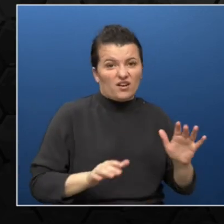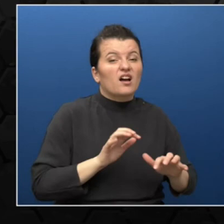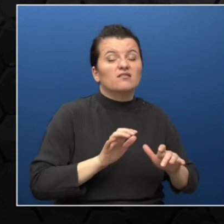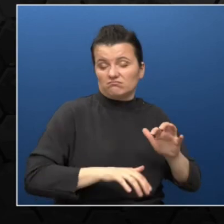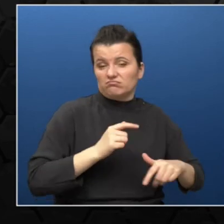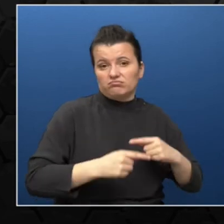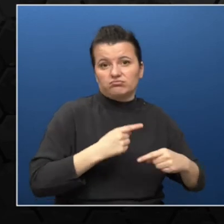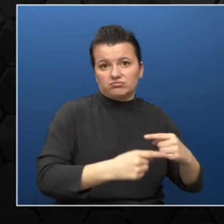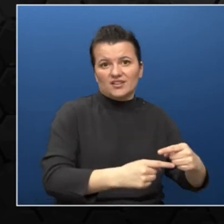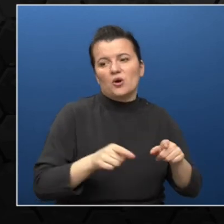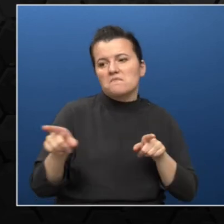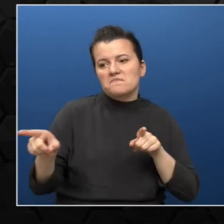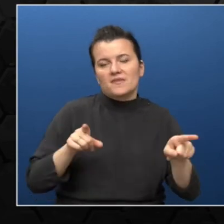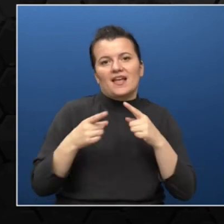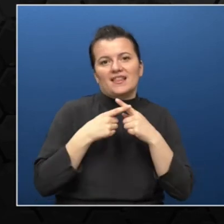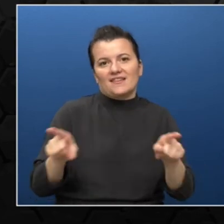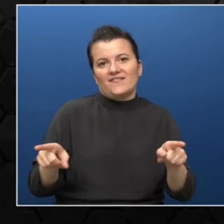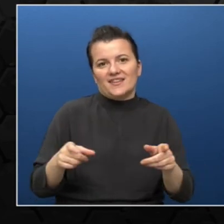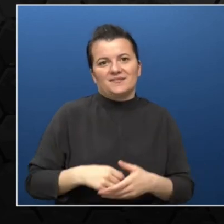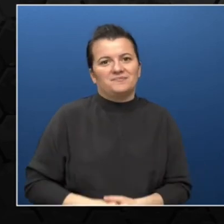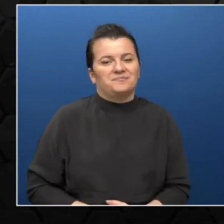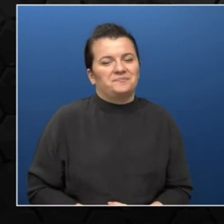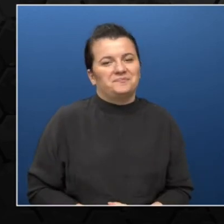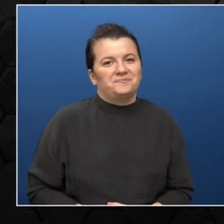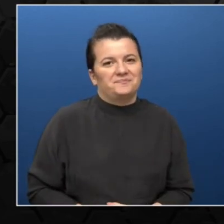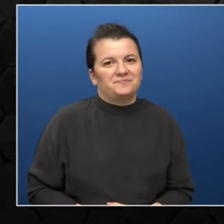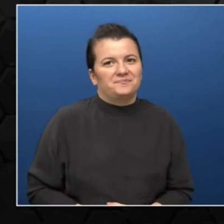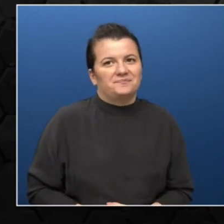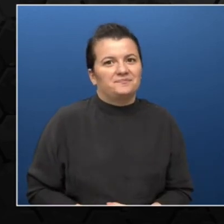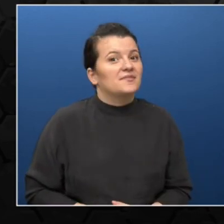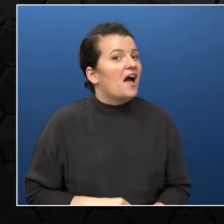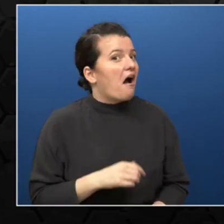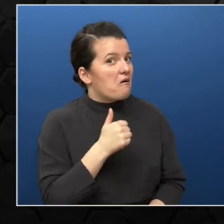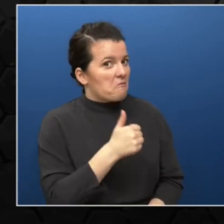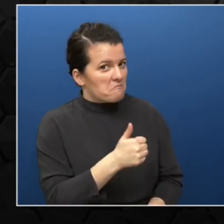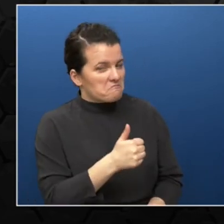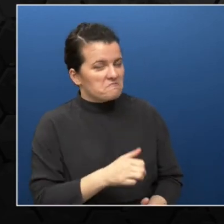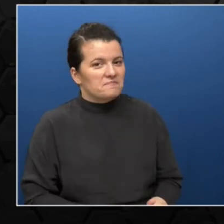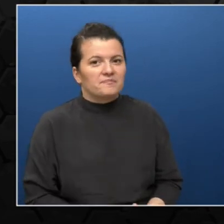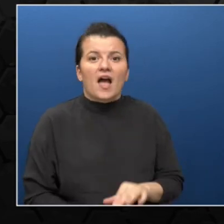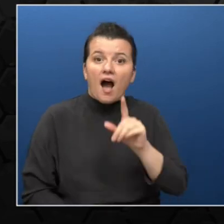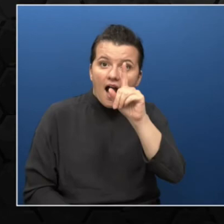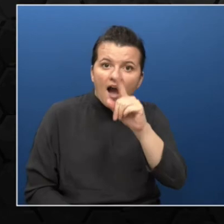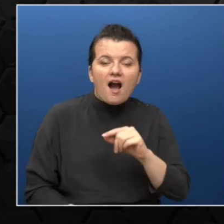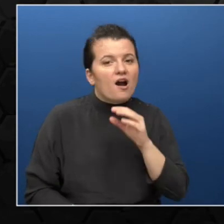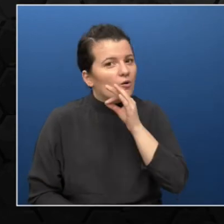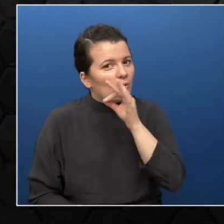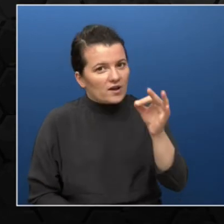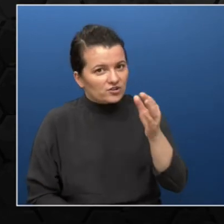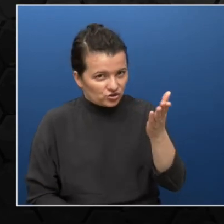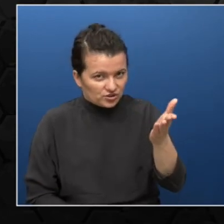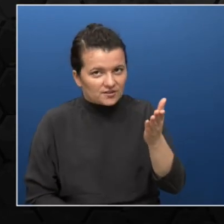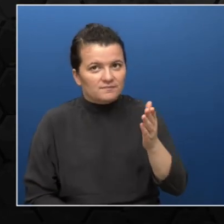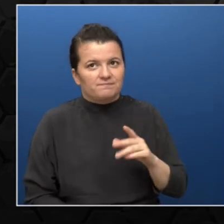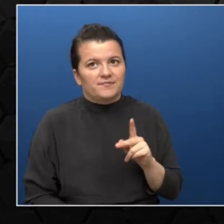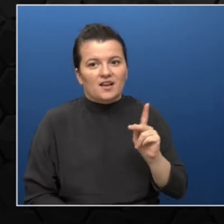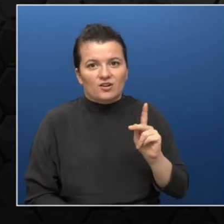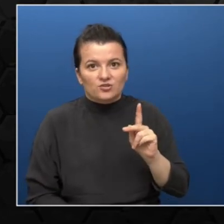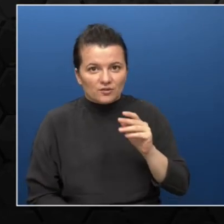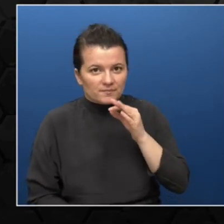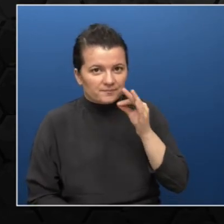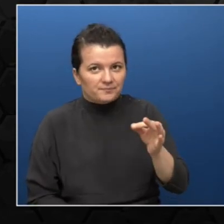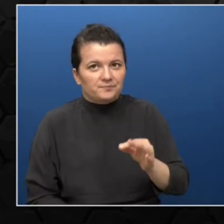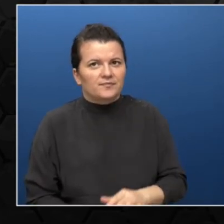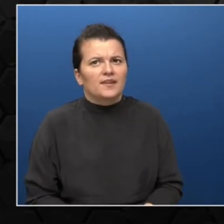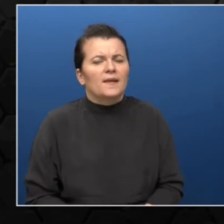Yeah, correct. Yeah. Thanks. So, yeah, I have a question for Malt. Yeah, so we're talking about talking about this like